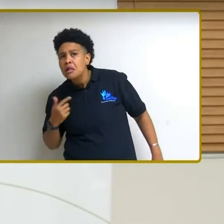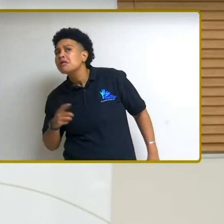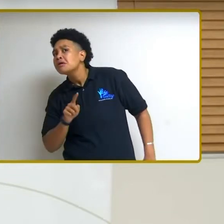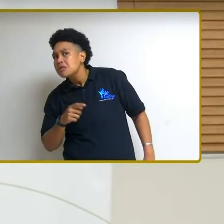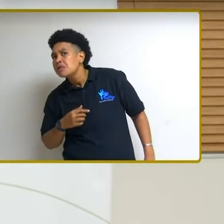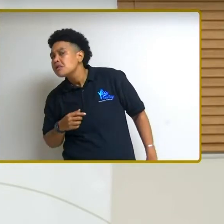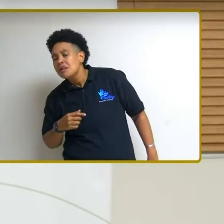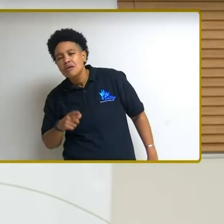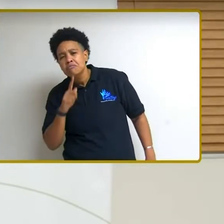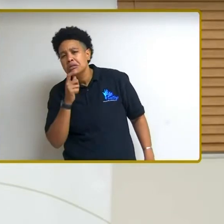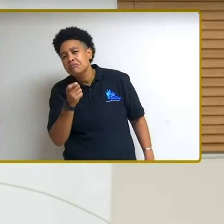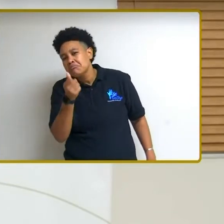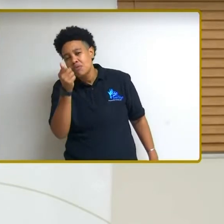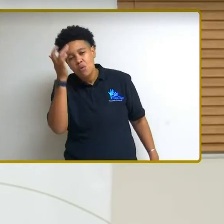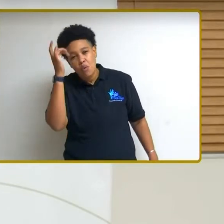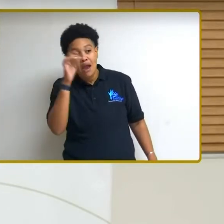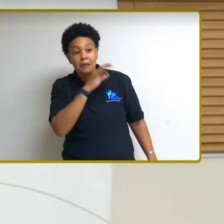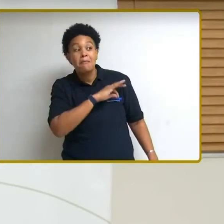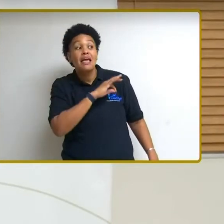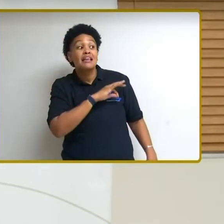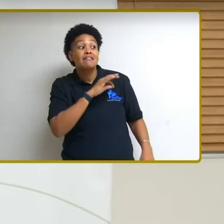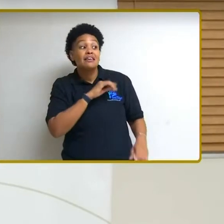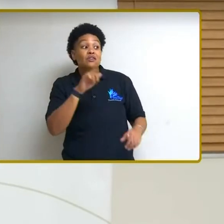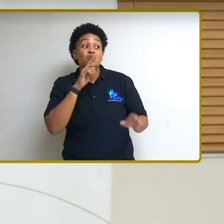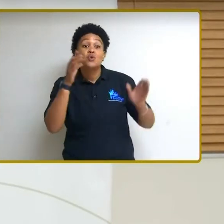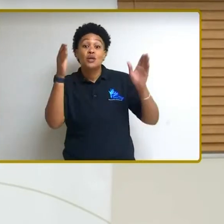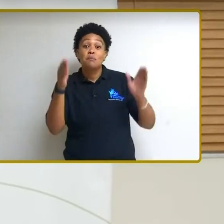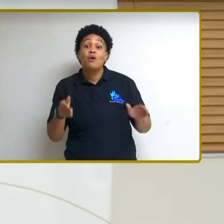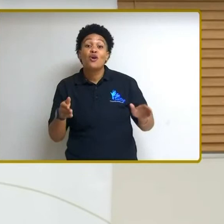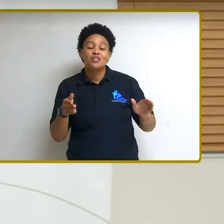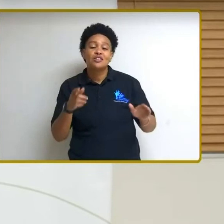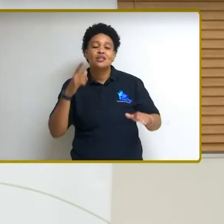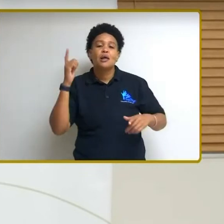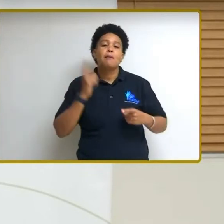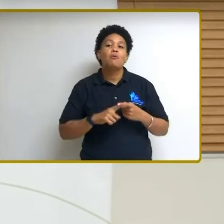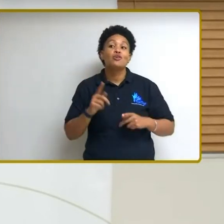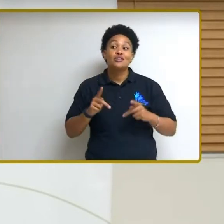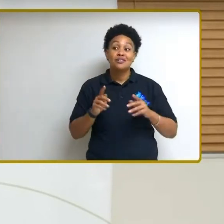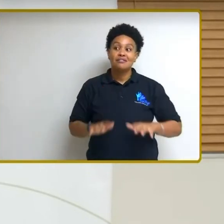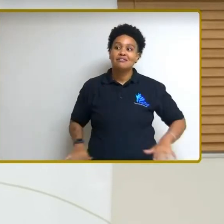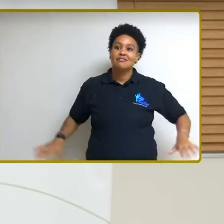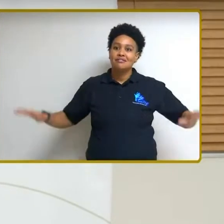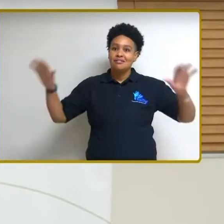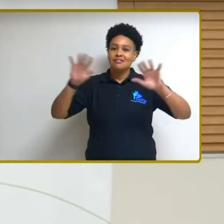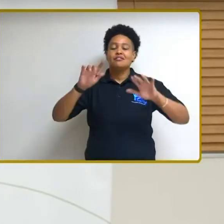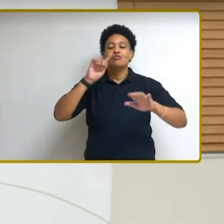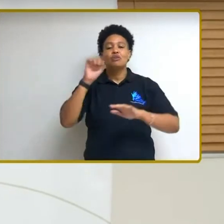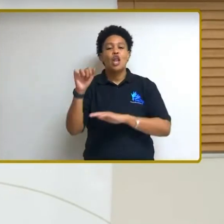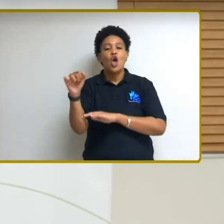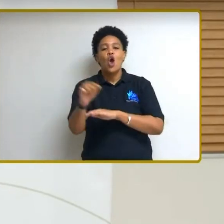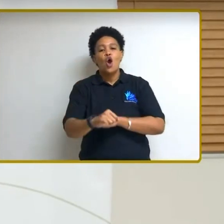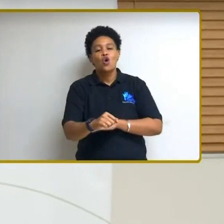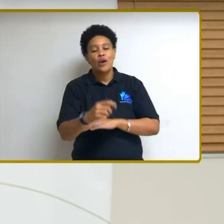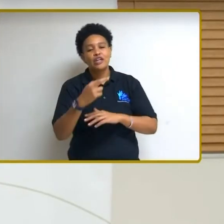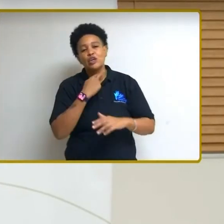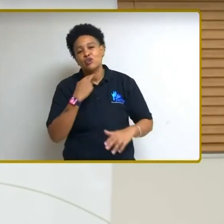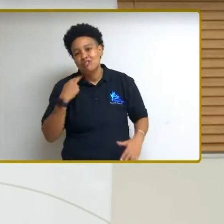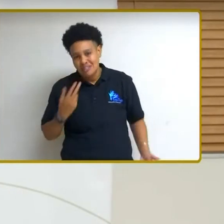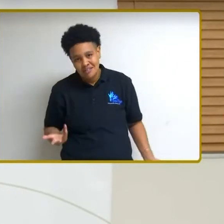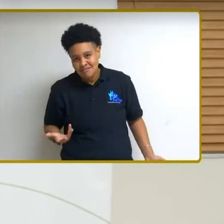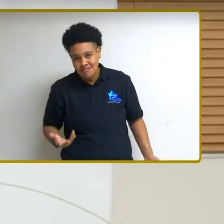the vaccine, because the benefits to the individual as well as to the population far outweighs the risk.